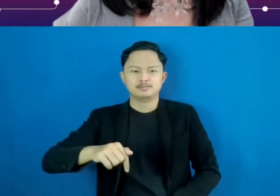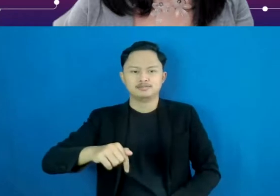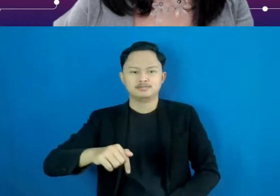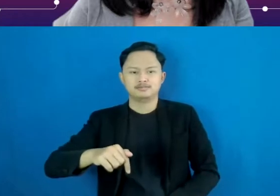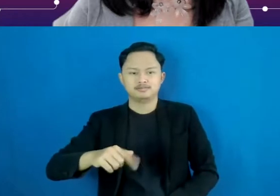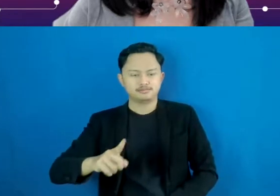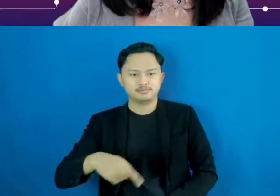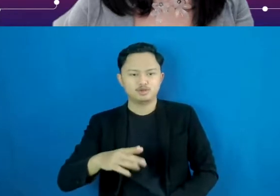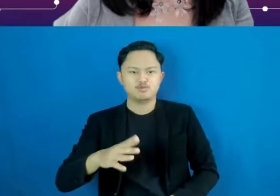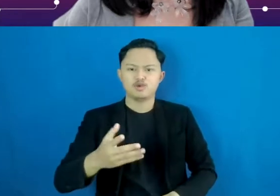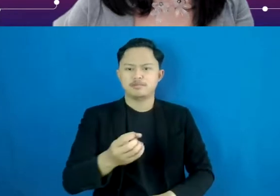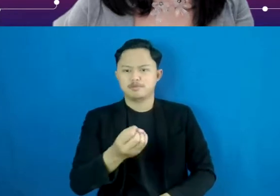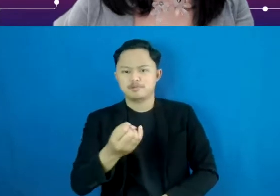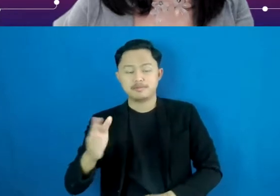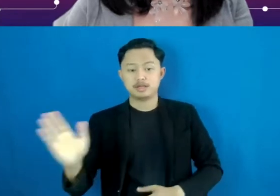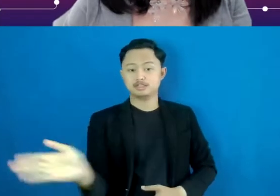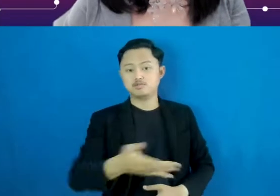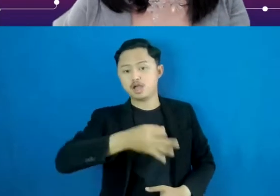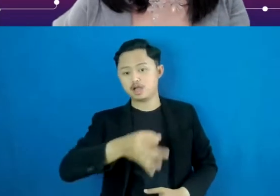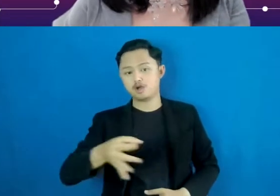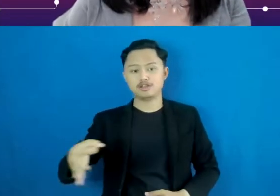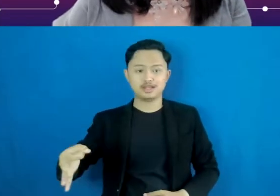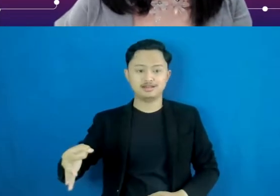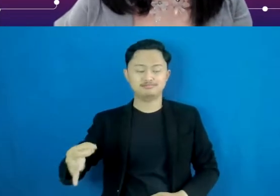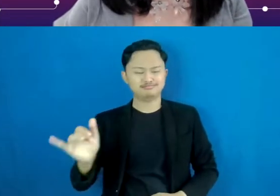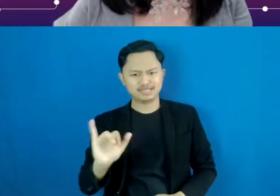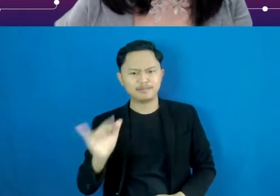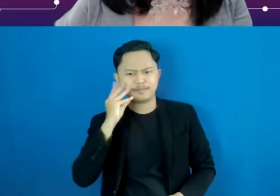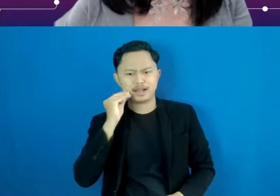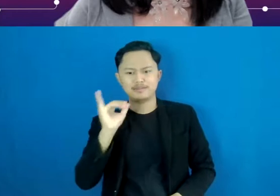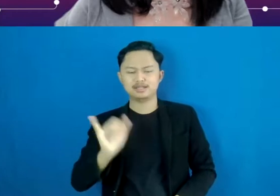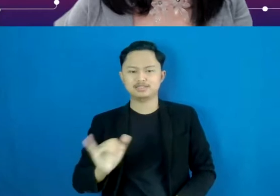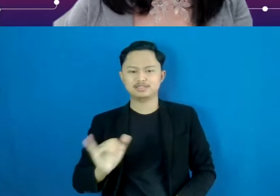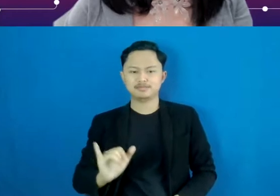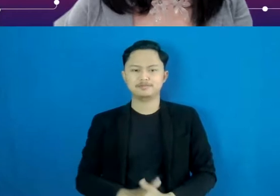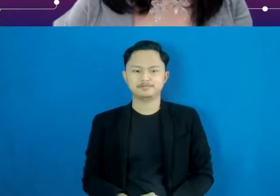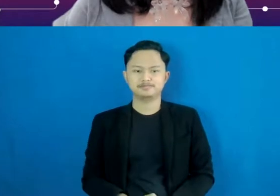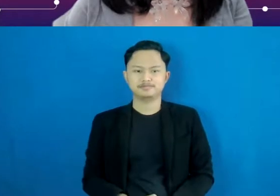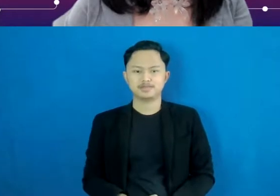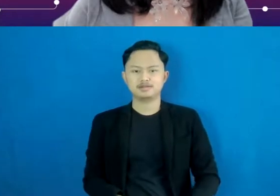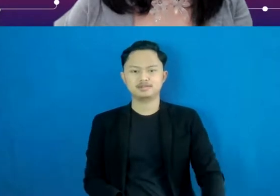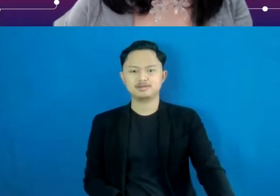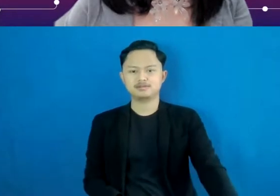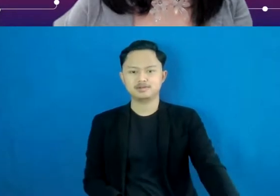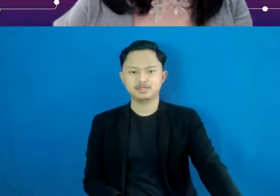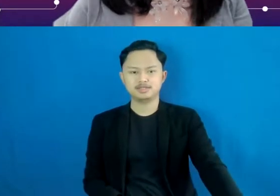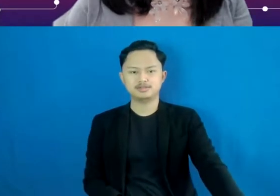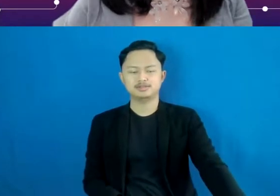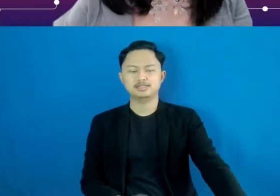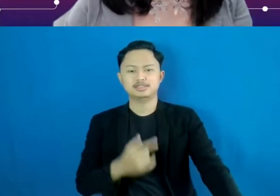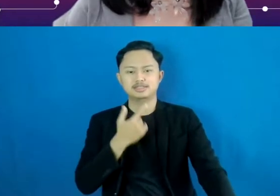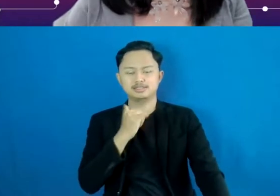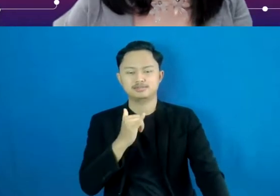facing in most of all the cities, in fact, to continue in accelerating the